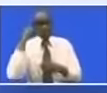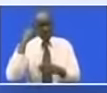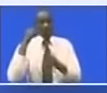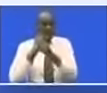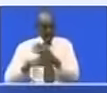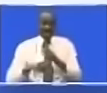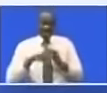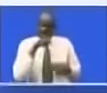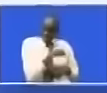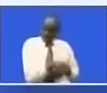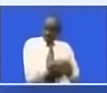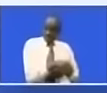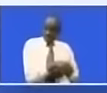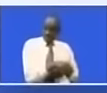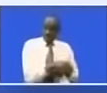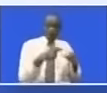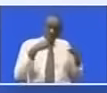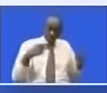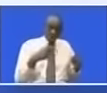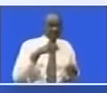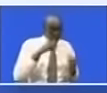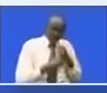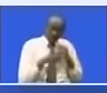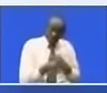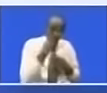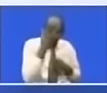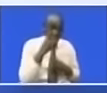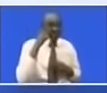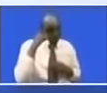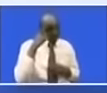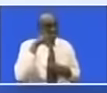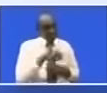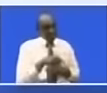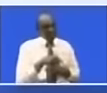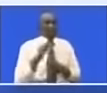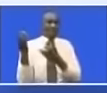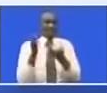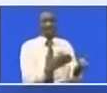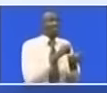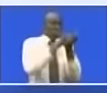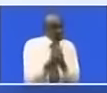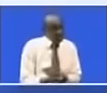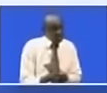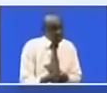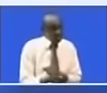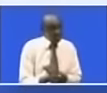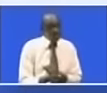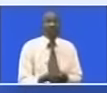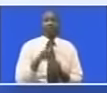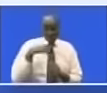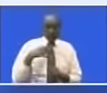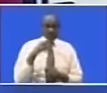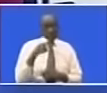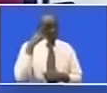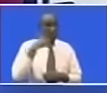already campaigning on the platform of change, gave that particular reason. We are going to vote for him because he's somebody who is going to bring change in